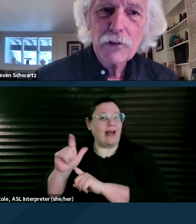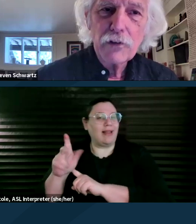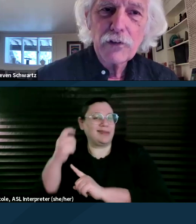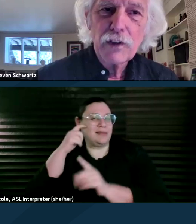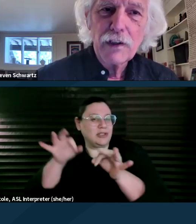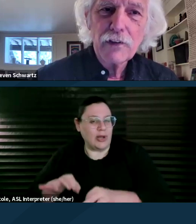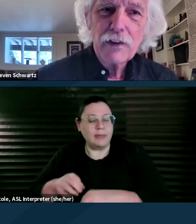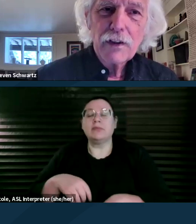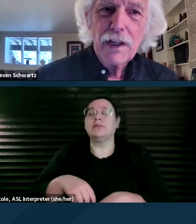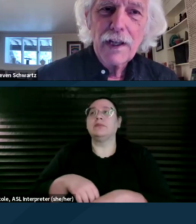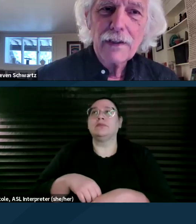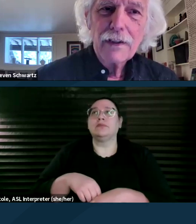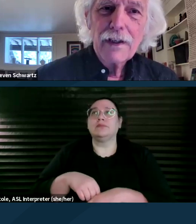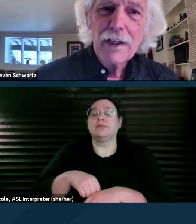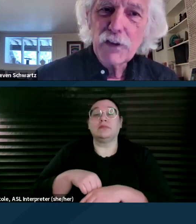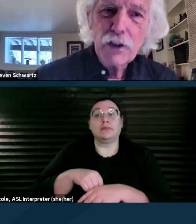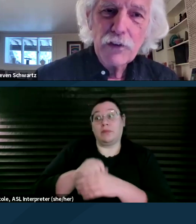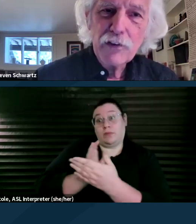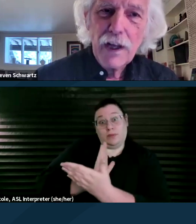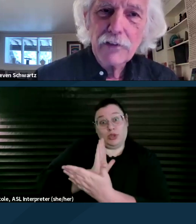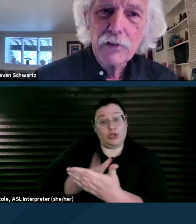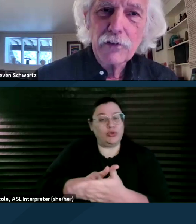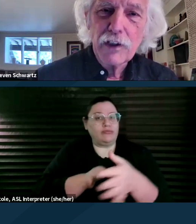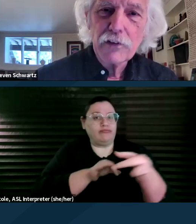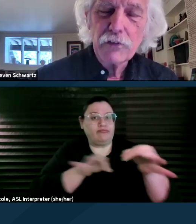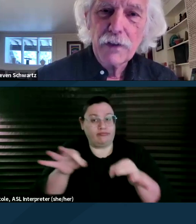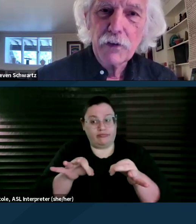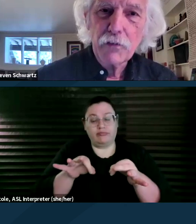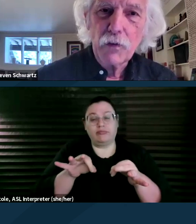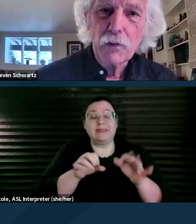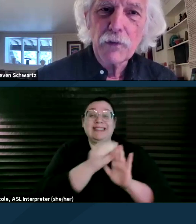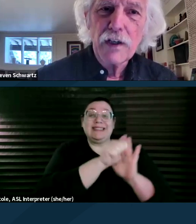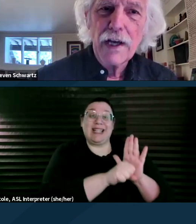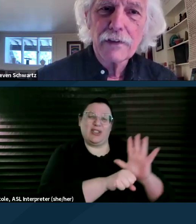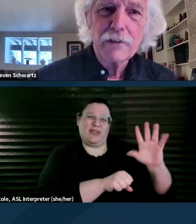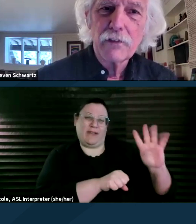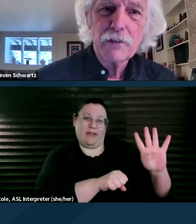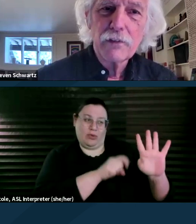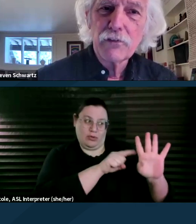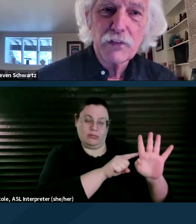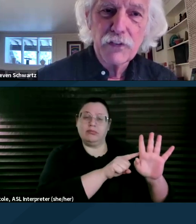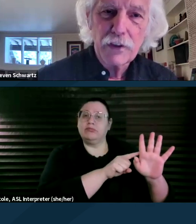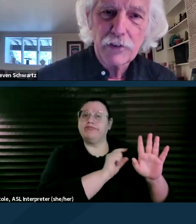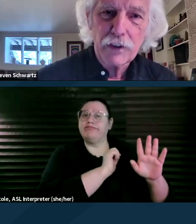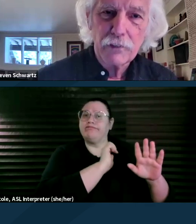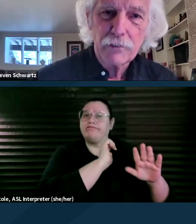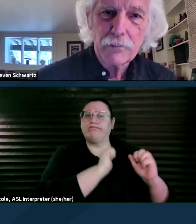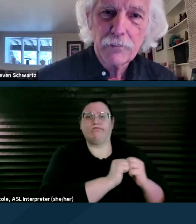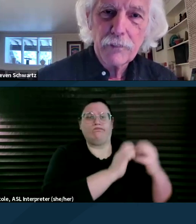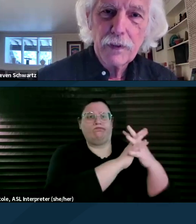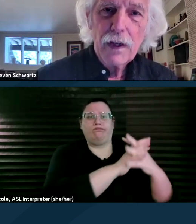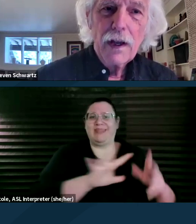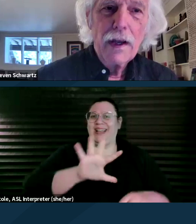the lawsuit says that even though this statute, Section 504, was enacted 50 years